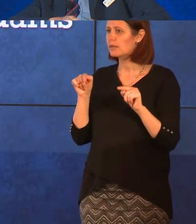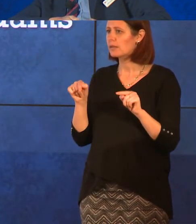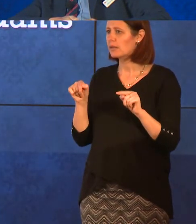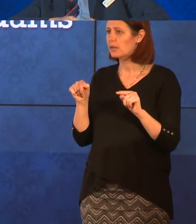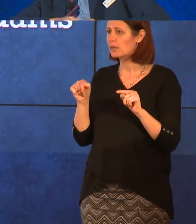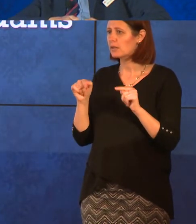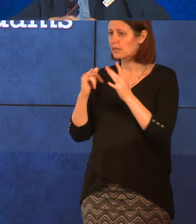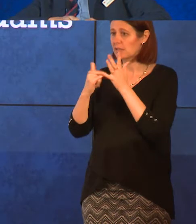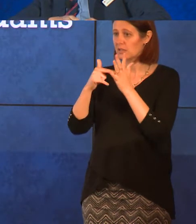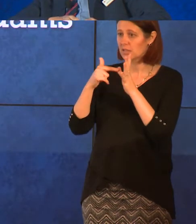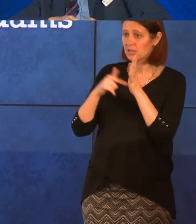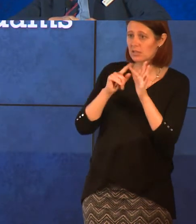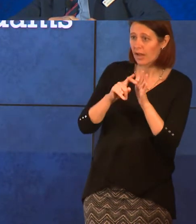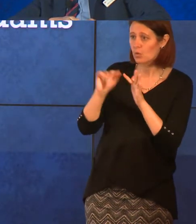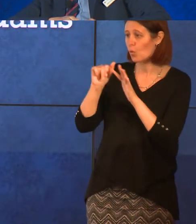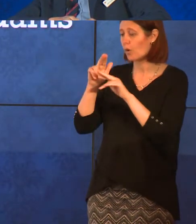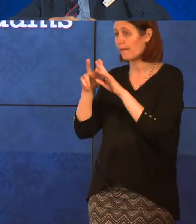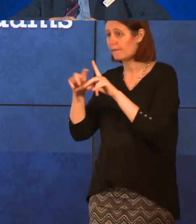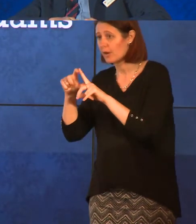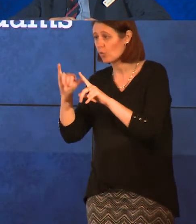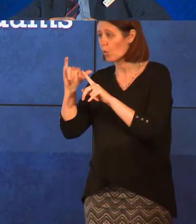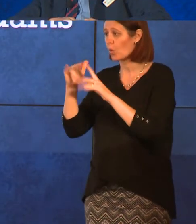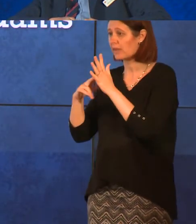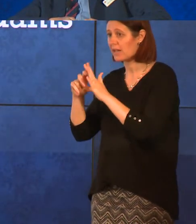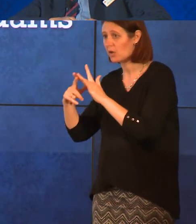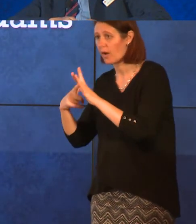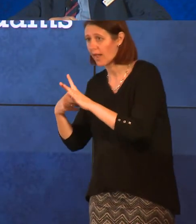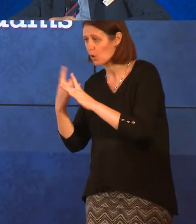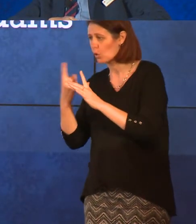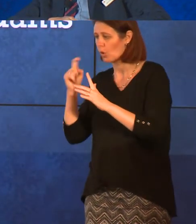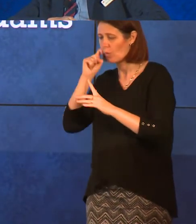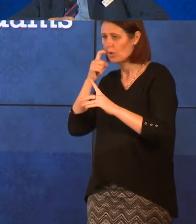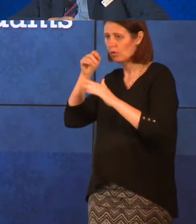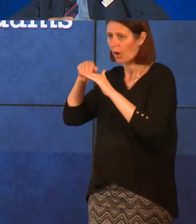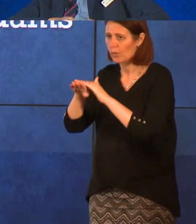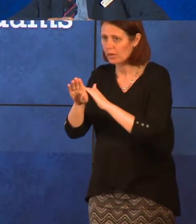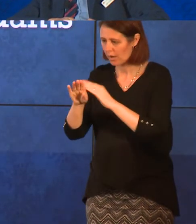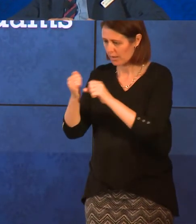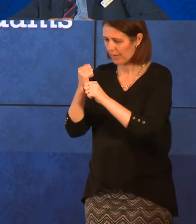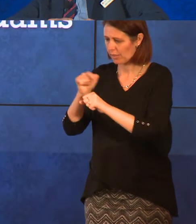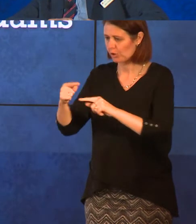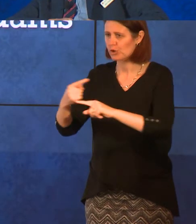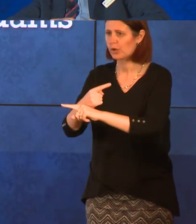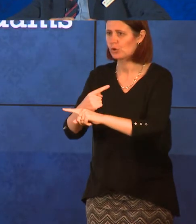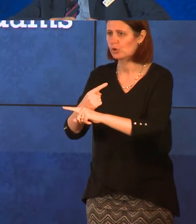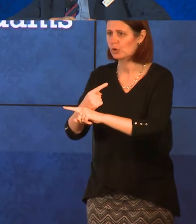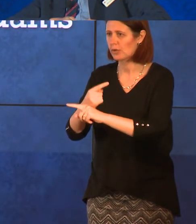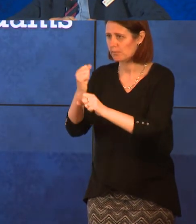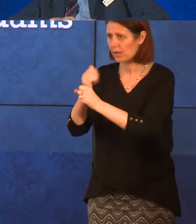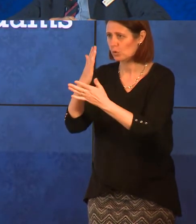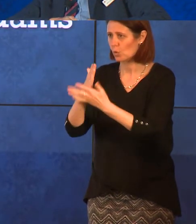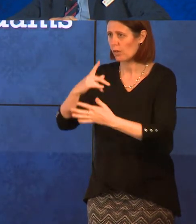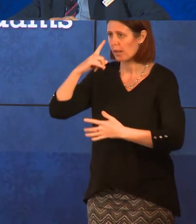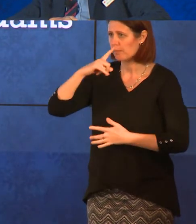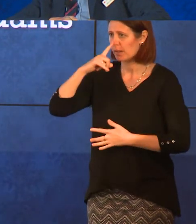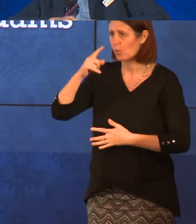state or federal? Is this NDIA? Who's going to come in and kind of like make that change and ensure that people